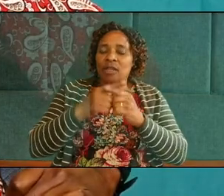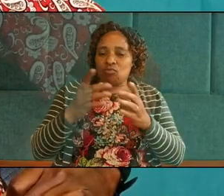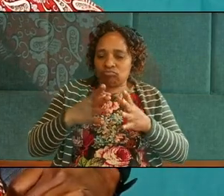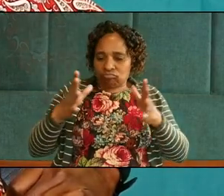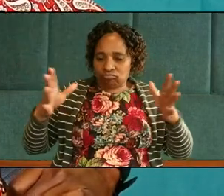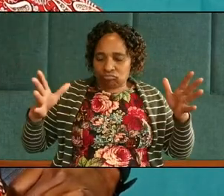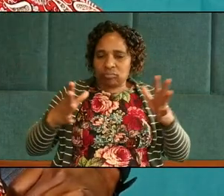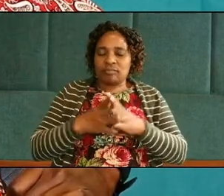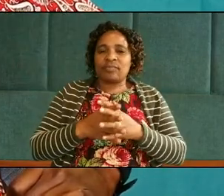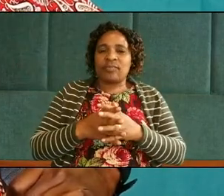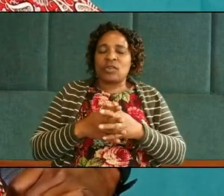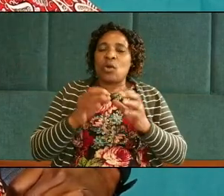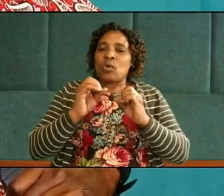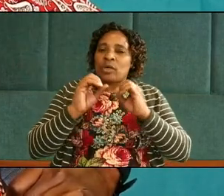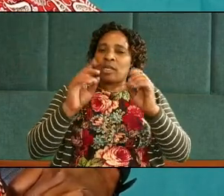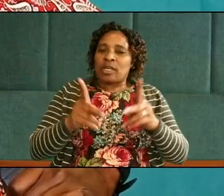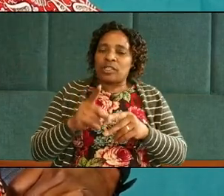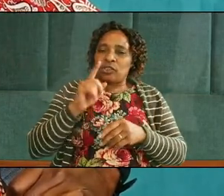it. All right.